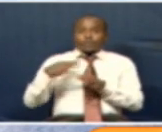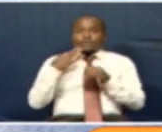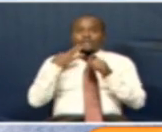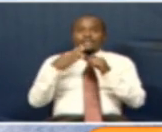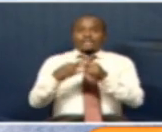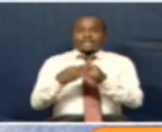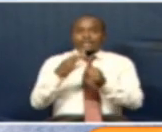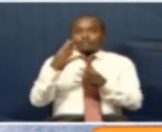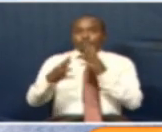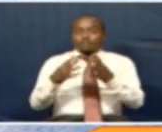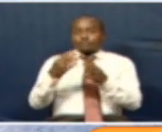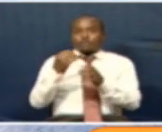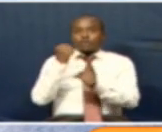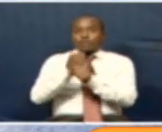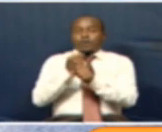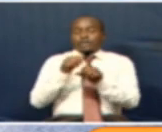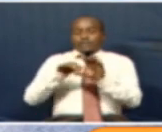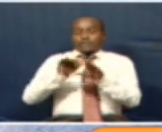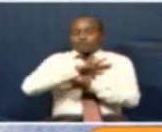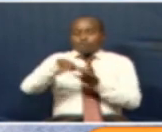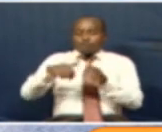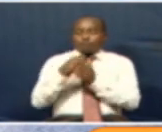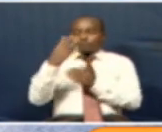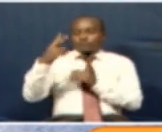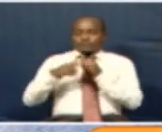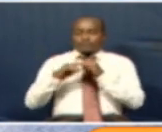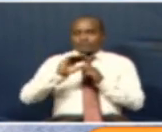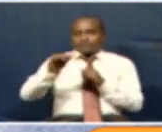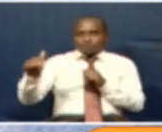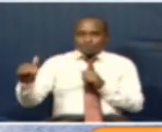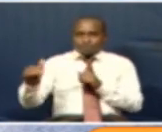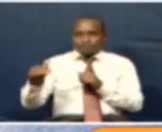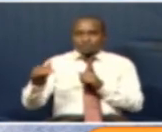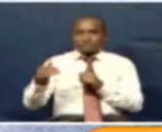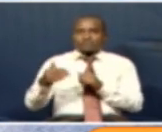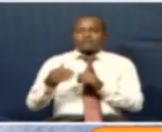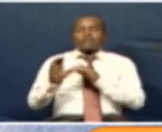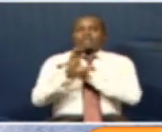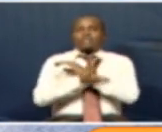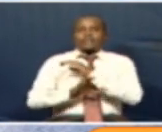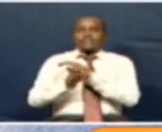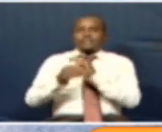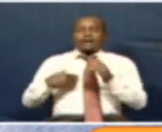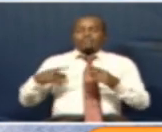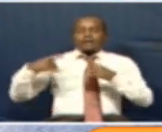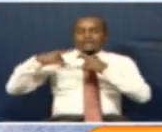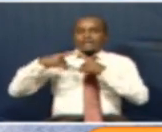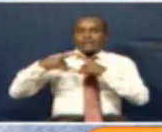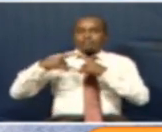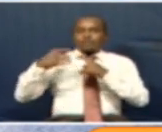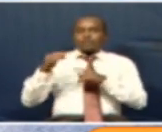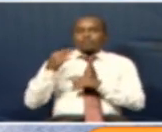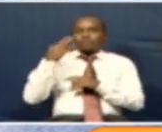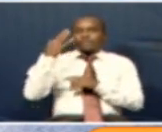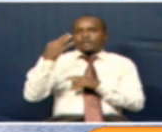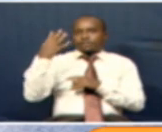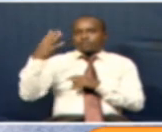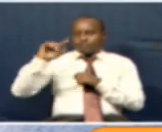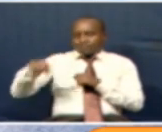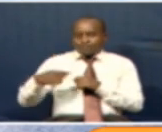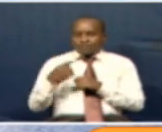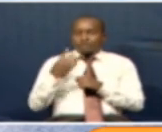4,344 serving in all 47 counties, the country has a cumulative staffing gap of